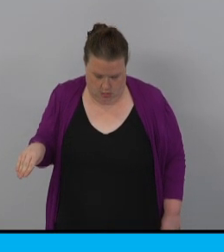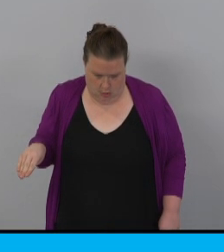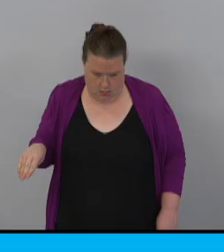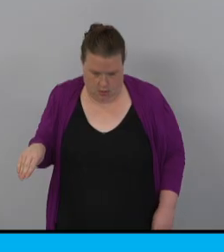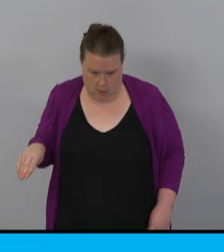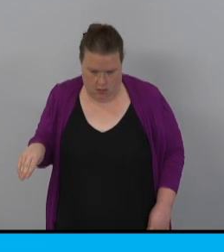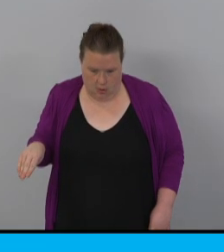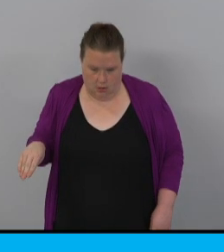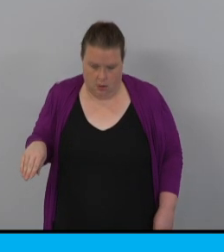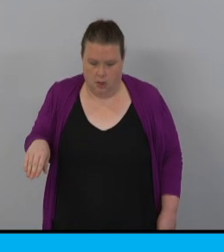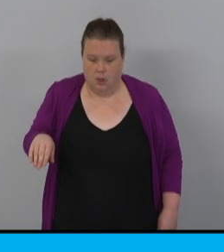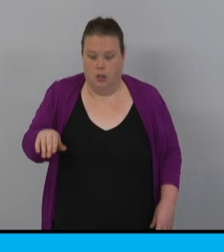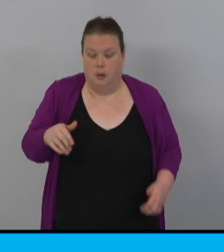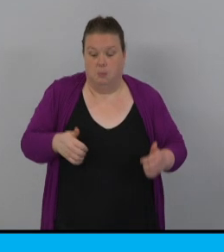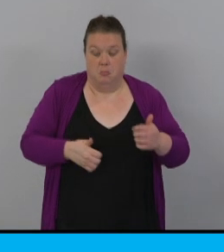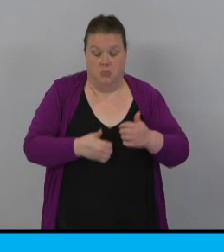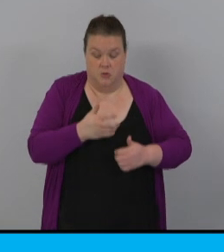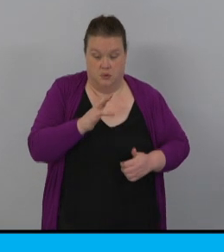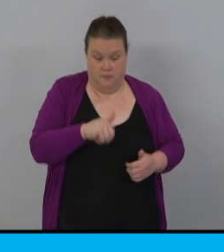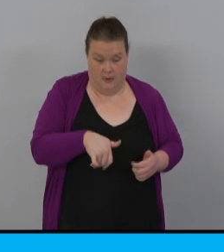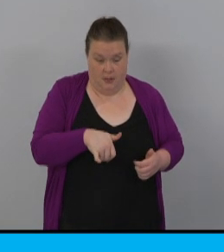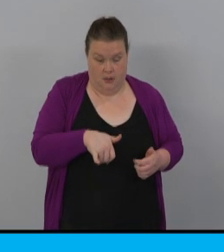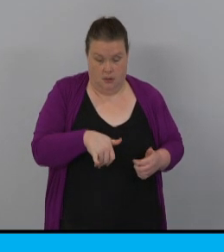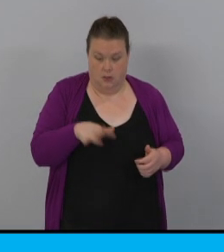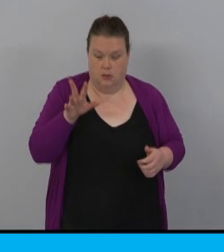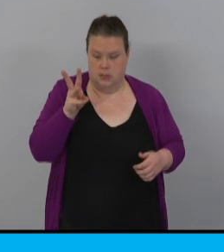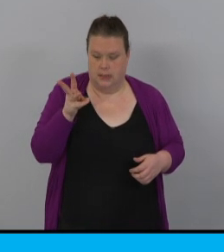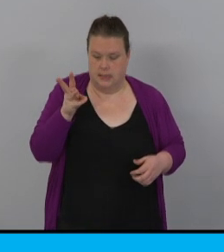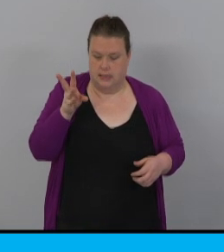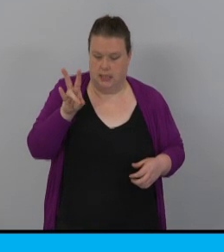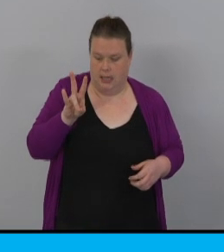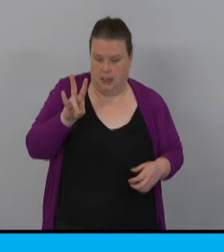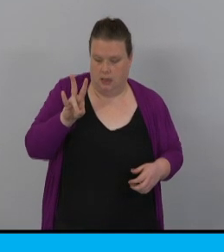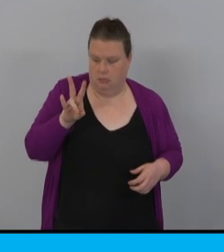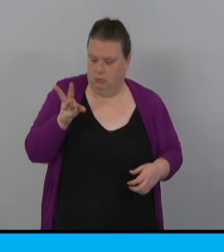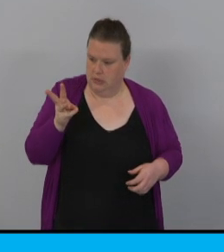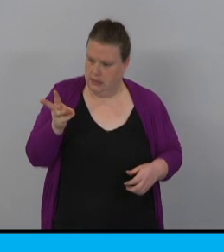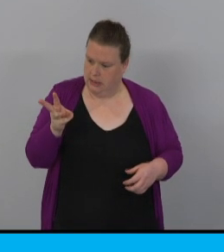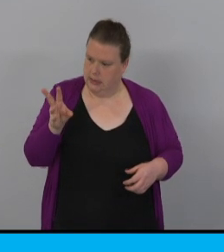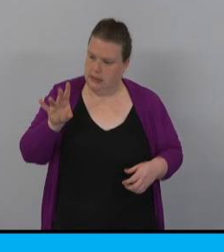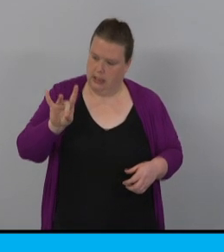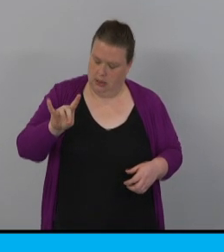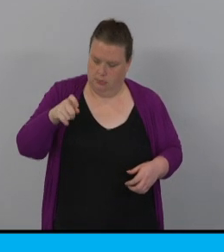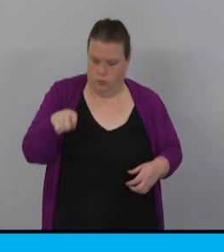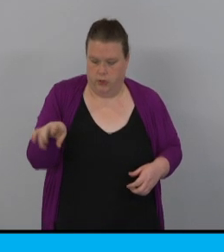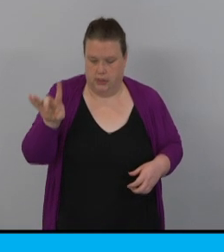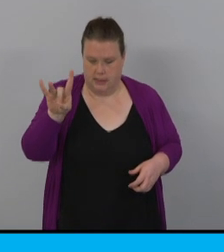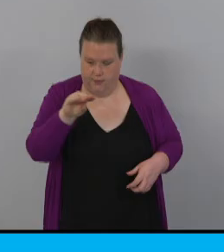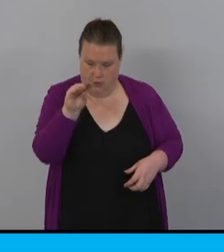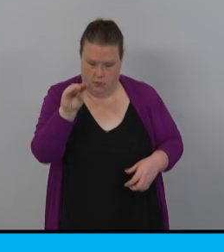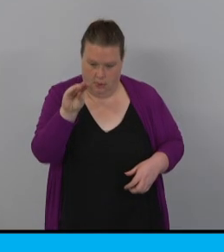revenue, mostly property tax collections. The other big chunk would be